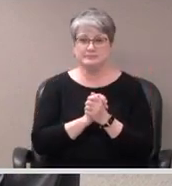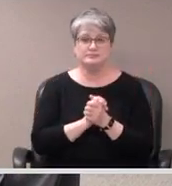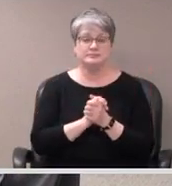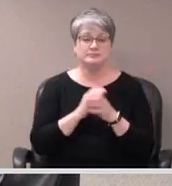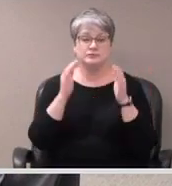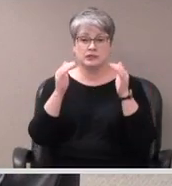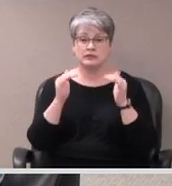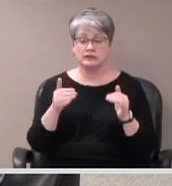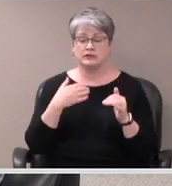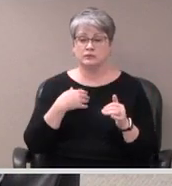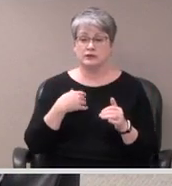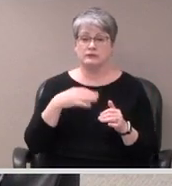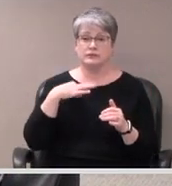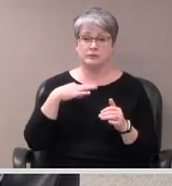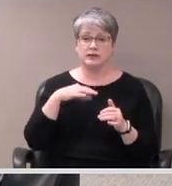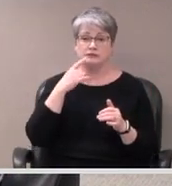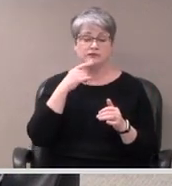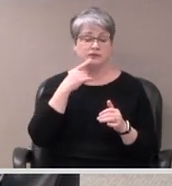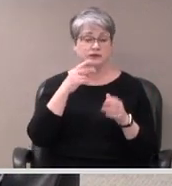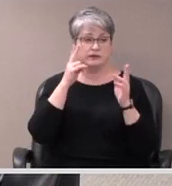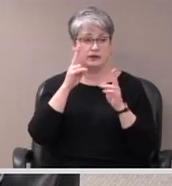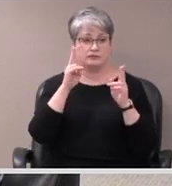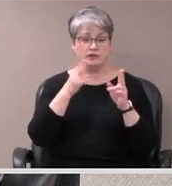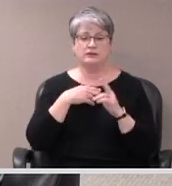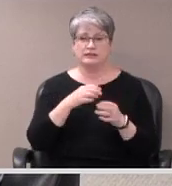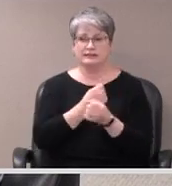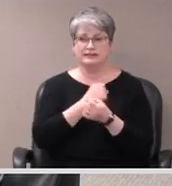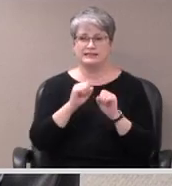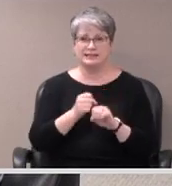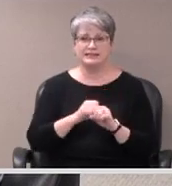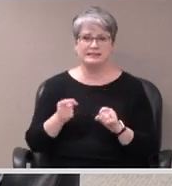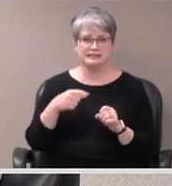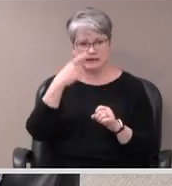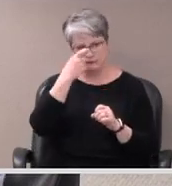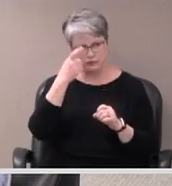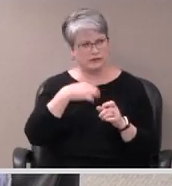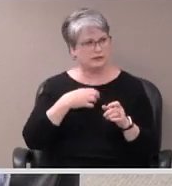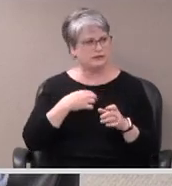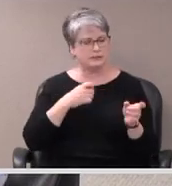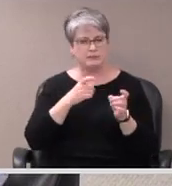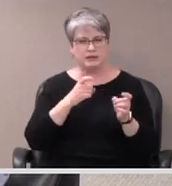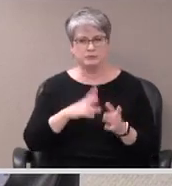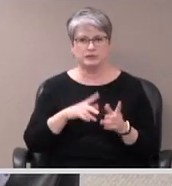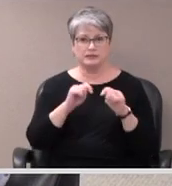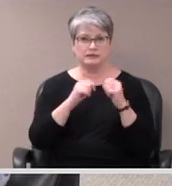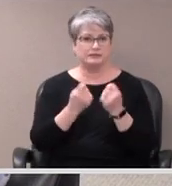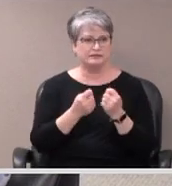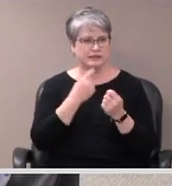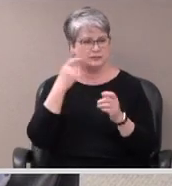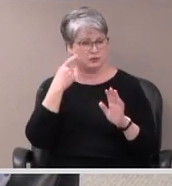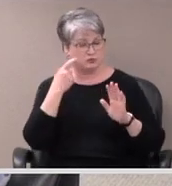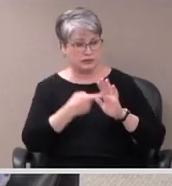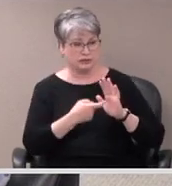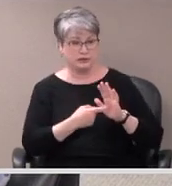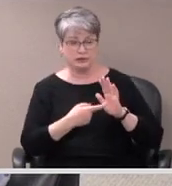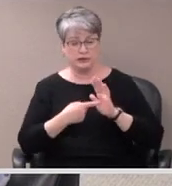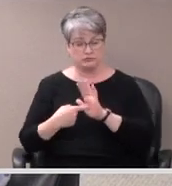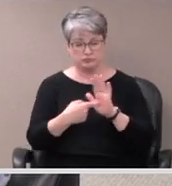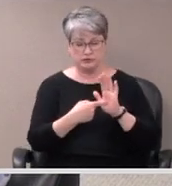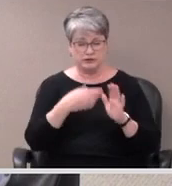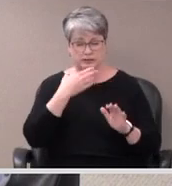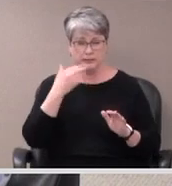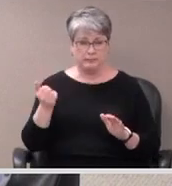Next, we have the privilege of honoring the JCPS Safe Crisis Management Team for being recognized as a model for the best practice in